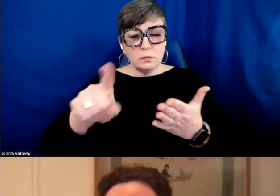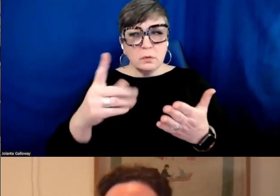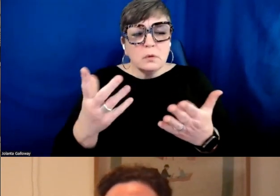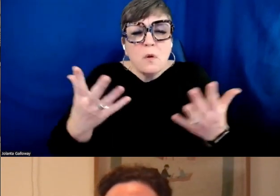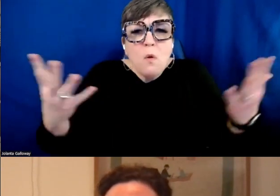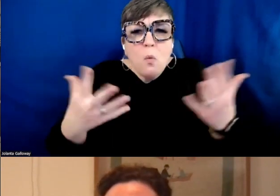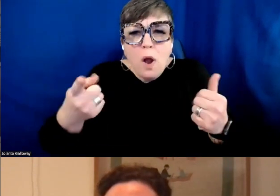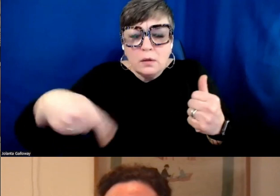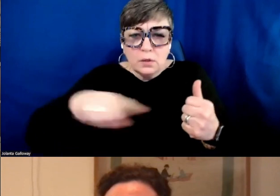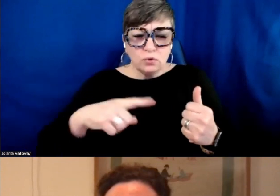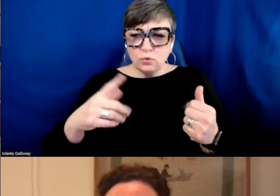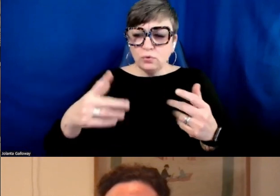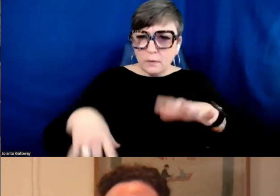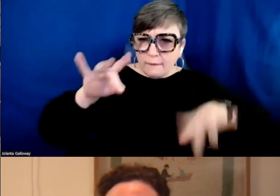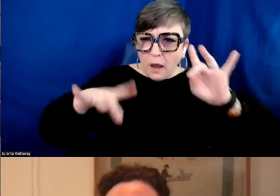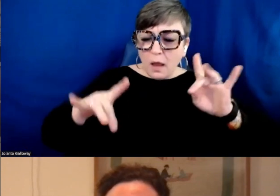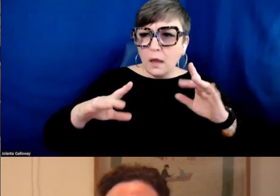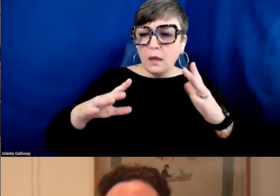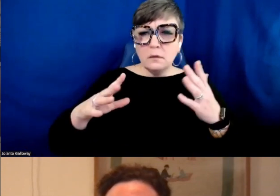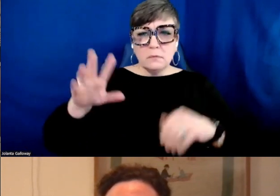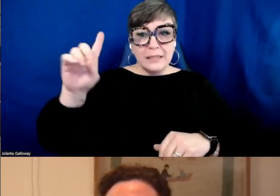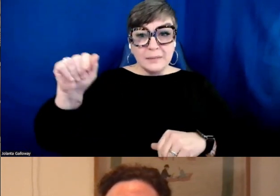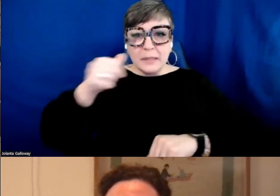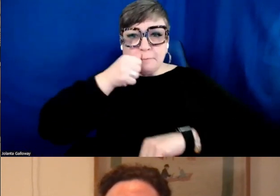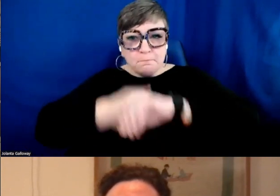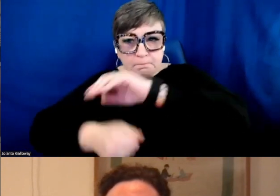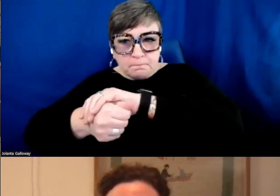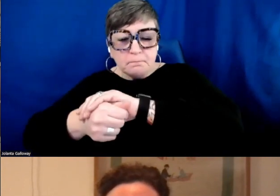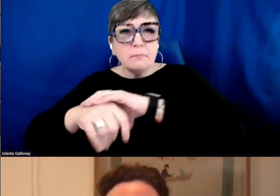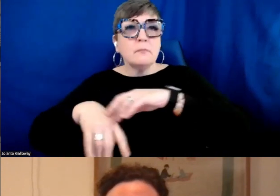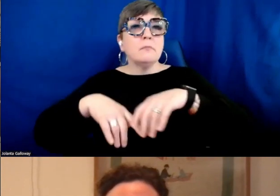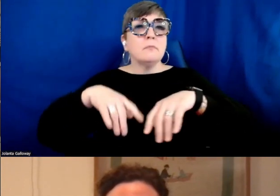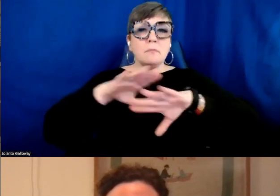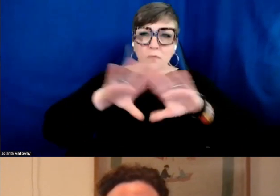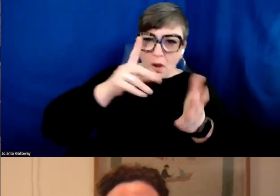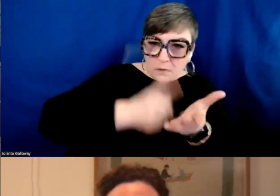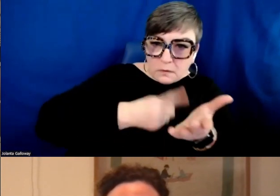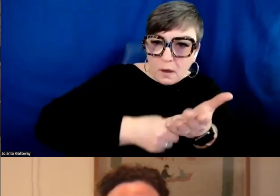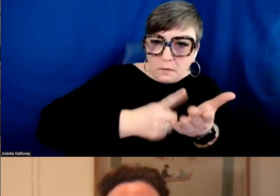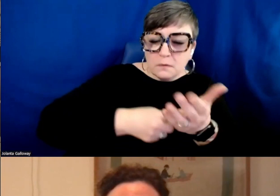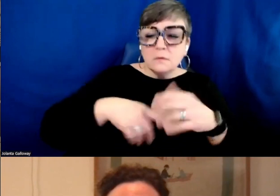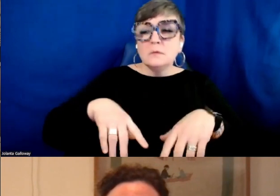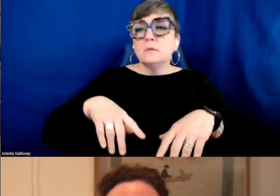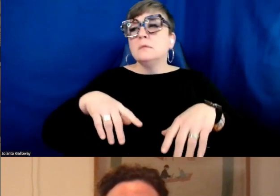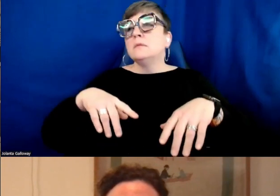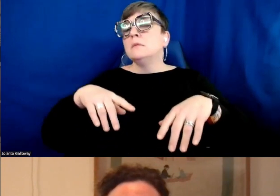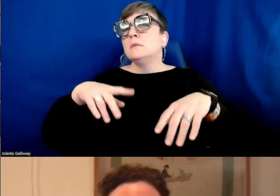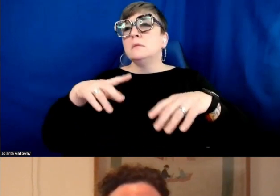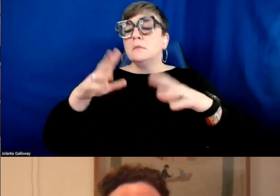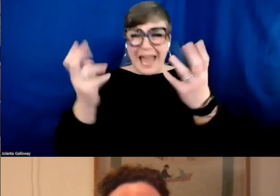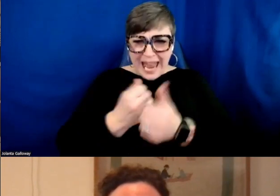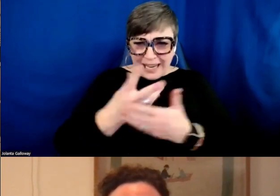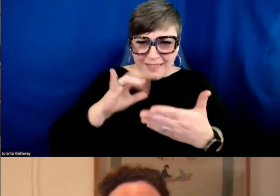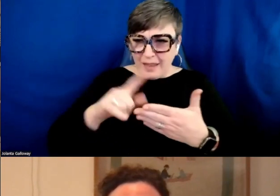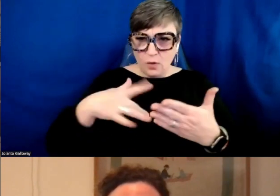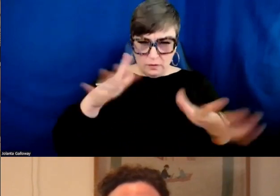disabilities were were hidden or or were not discussed was there anything that really sort of startled you in,